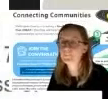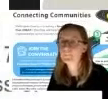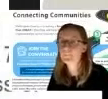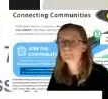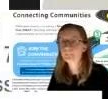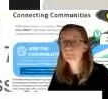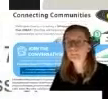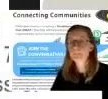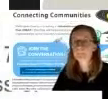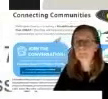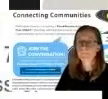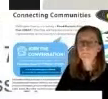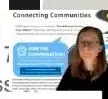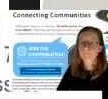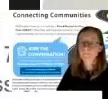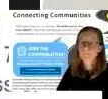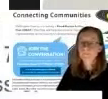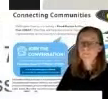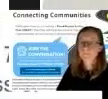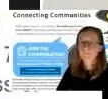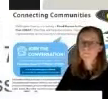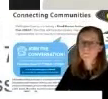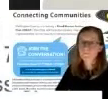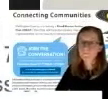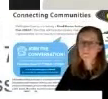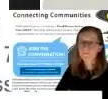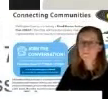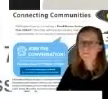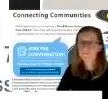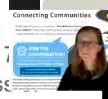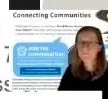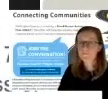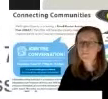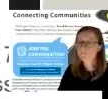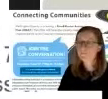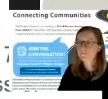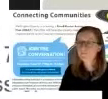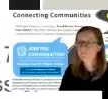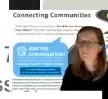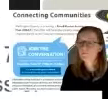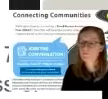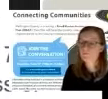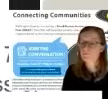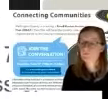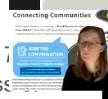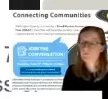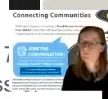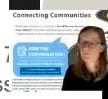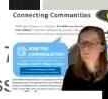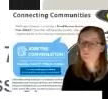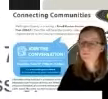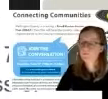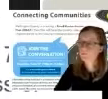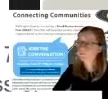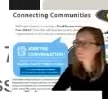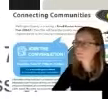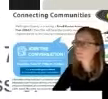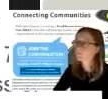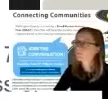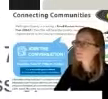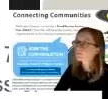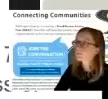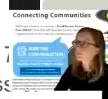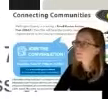So in terms of the evaluation, each of the individual criteria within the criteria group was assessed for